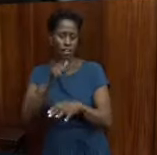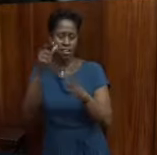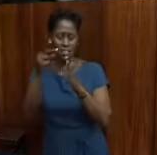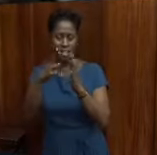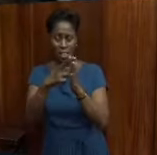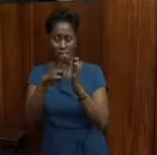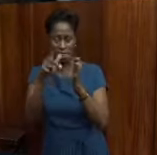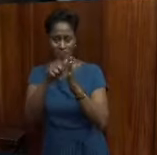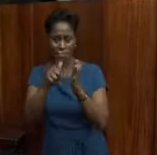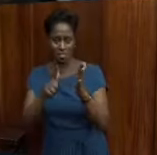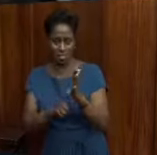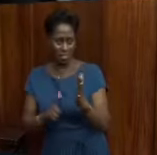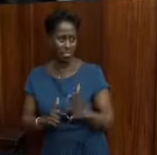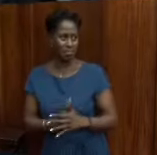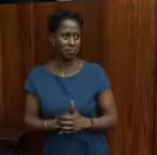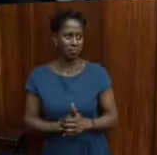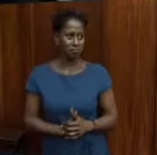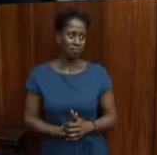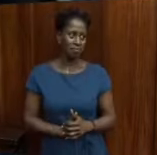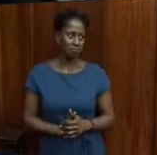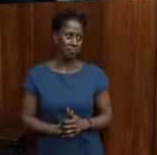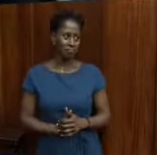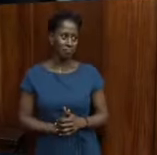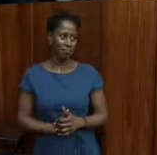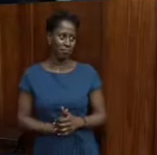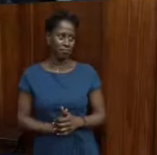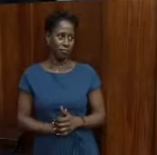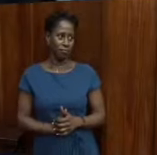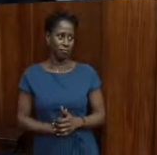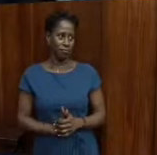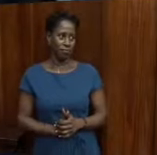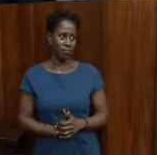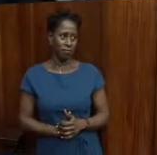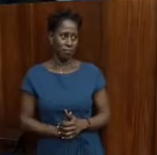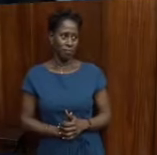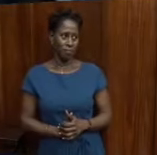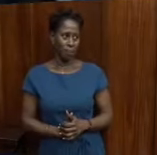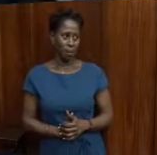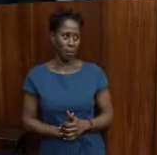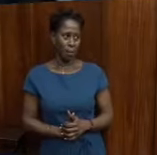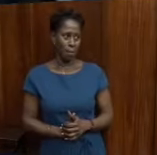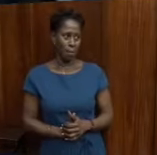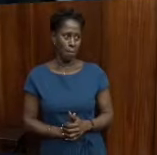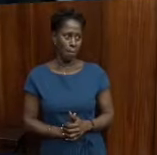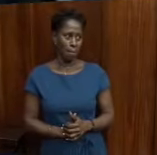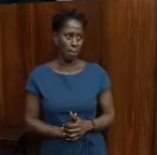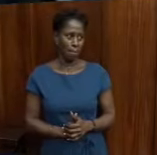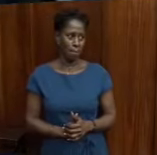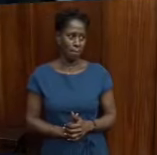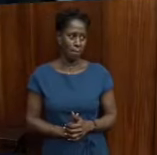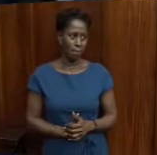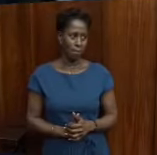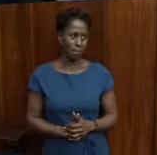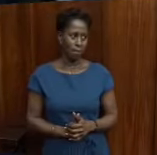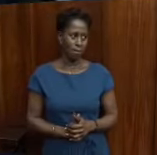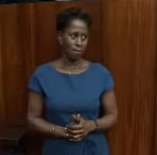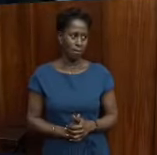engaged a consultant to review the findings and recommendations of the Constitutional Reform Commission